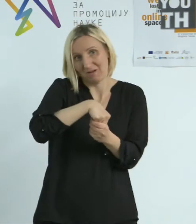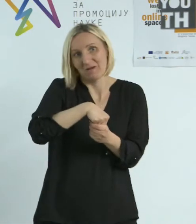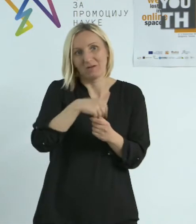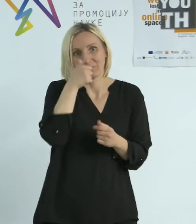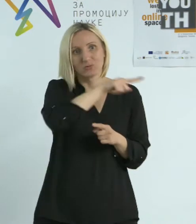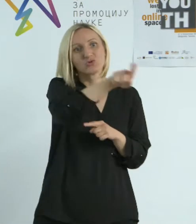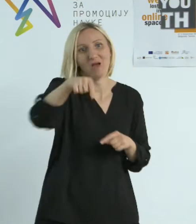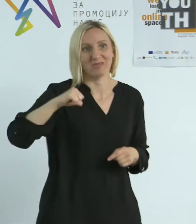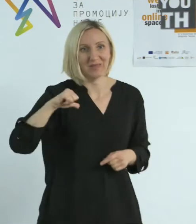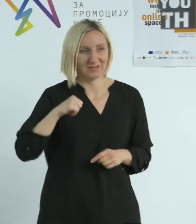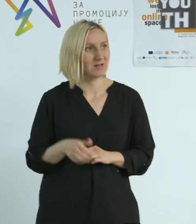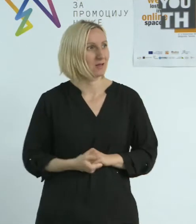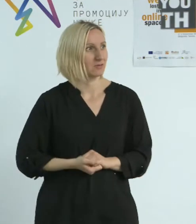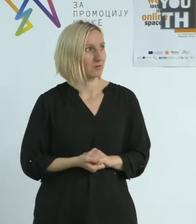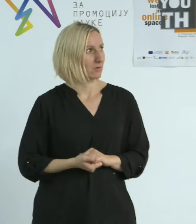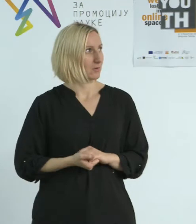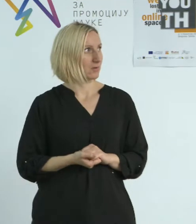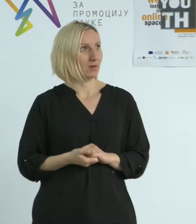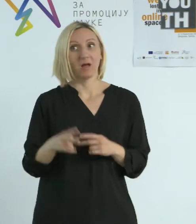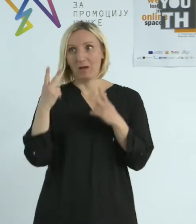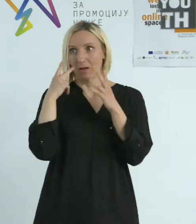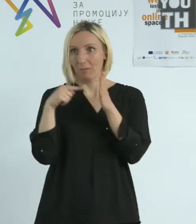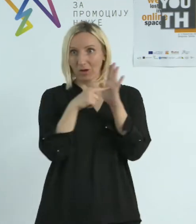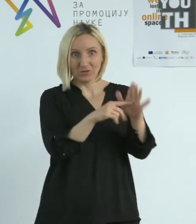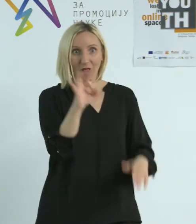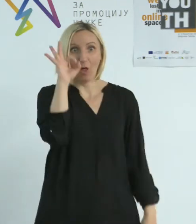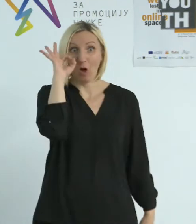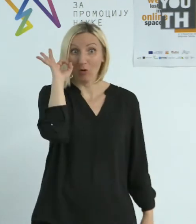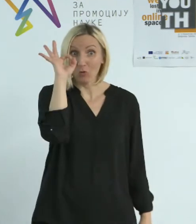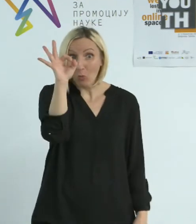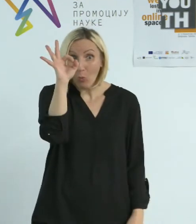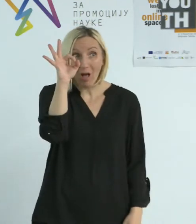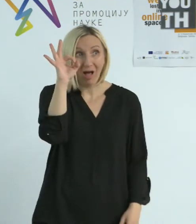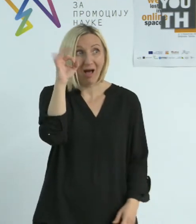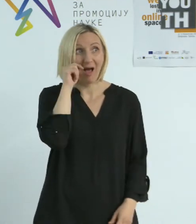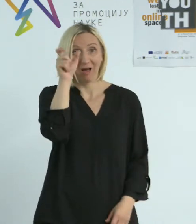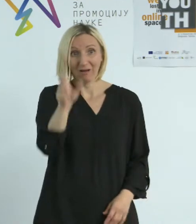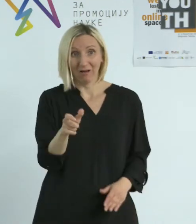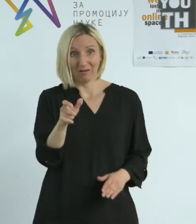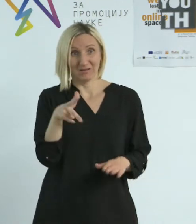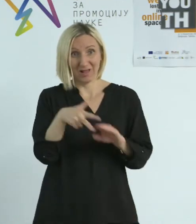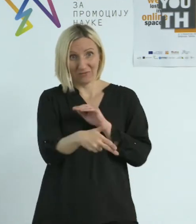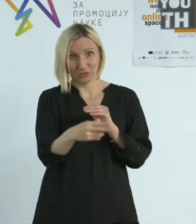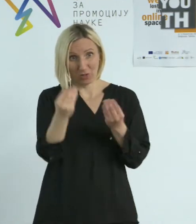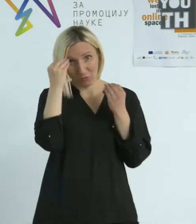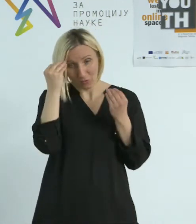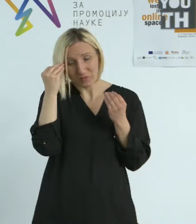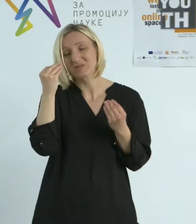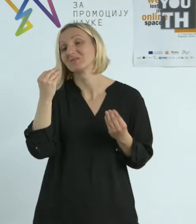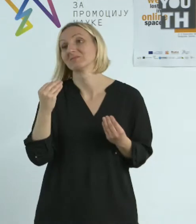that you did, showing us that 0 participants finished the course. And I think that there's a lot